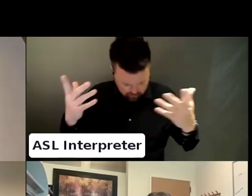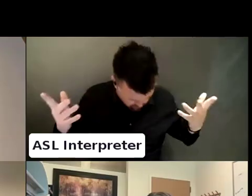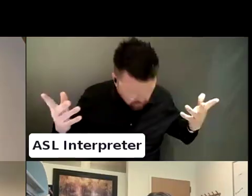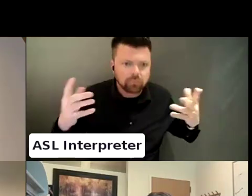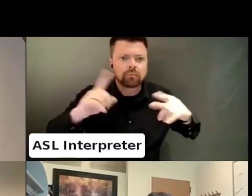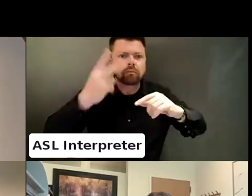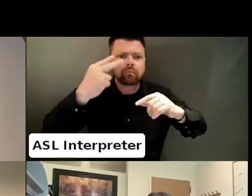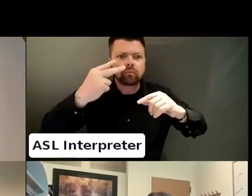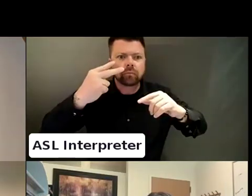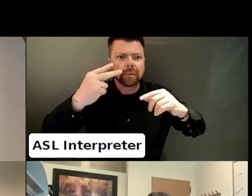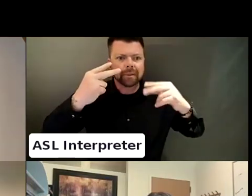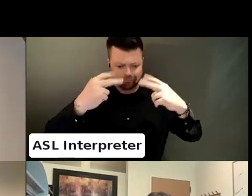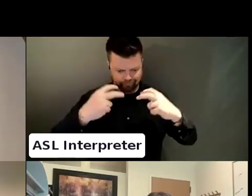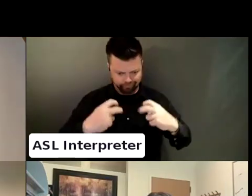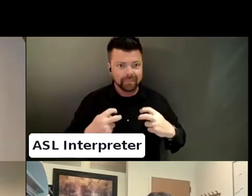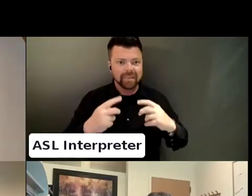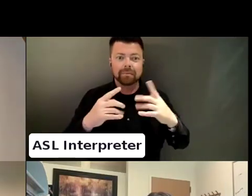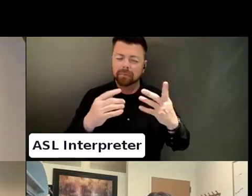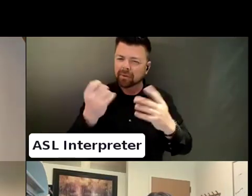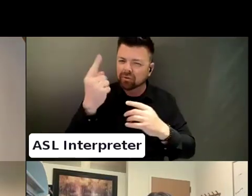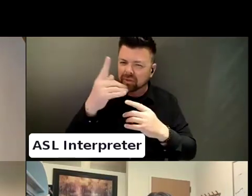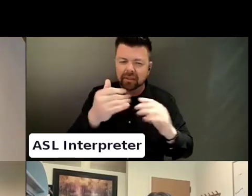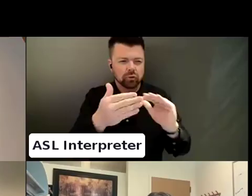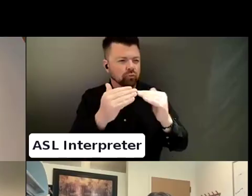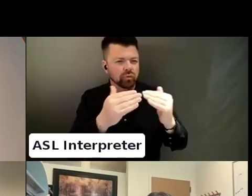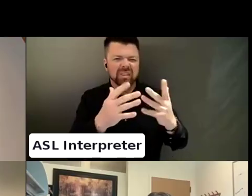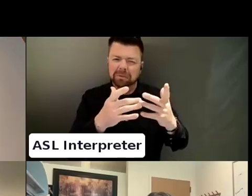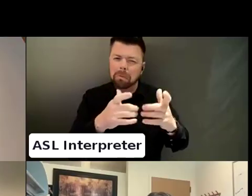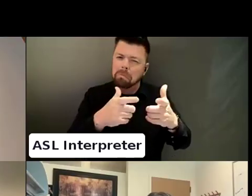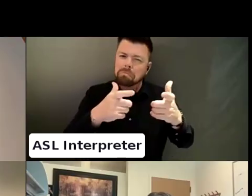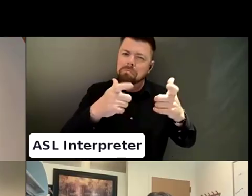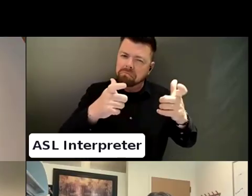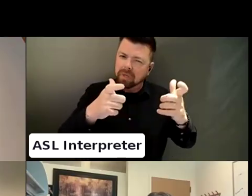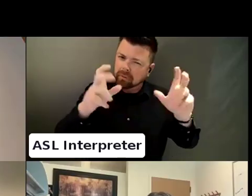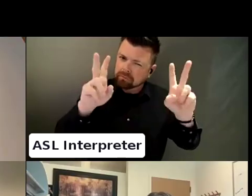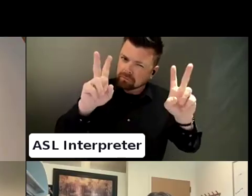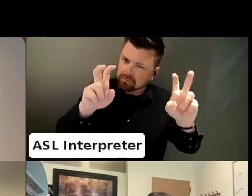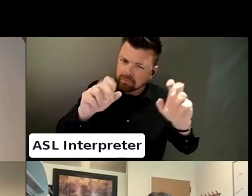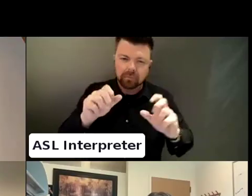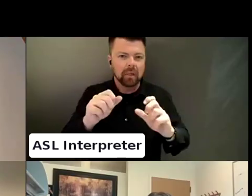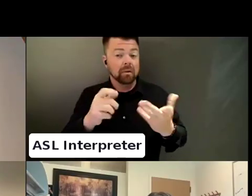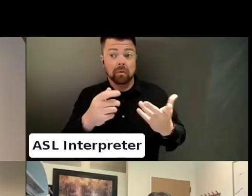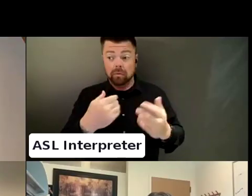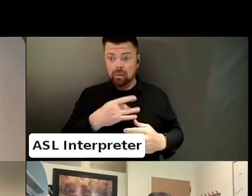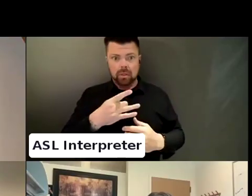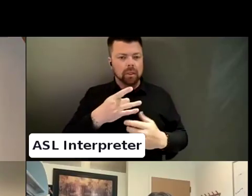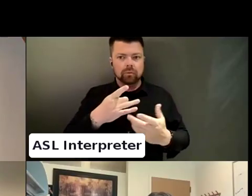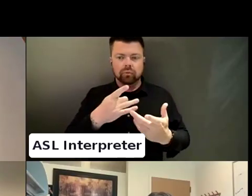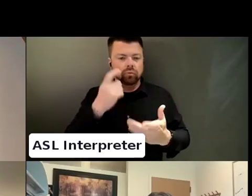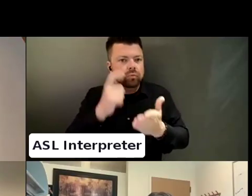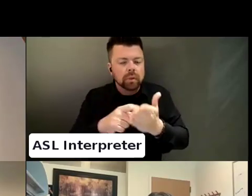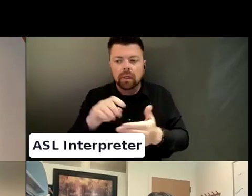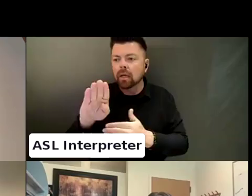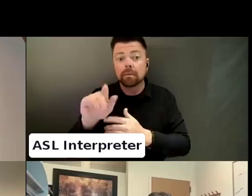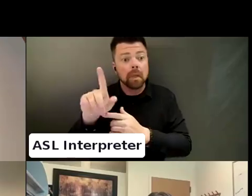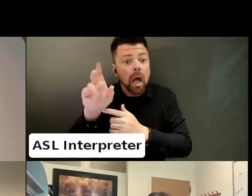problem. And so we would love to see that. We would love to see bladder function, for sensation on the skin to prevent pressure injury,